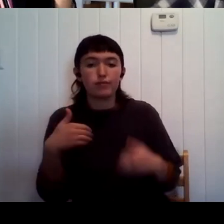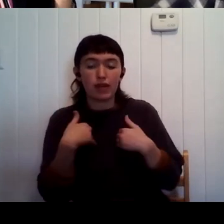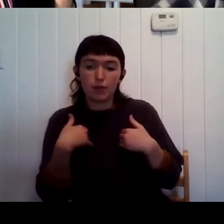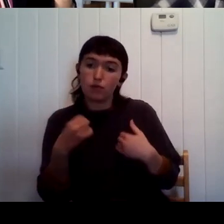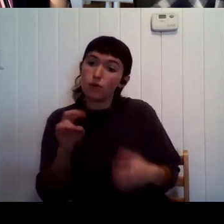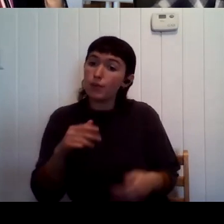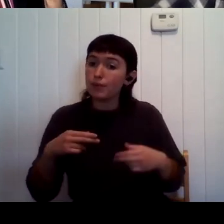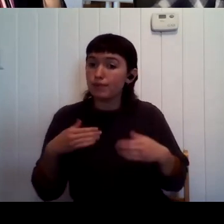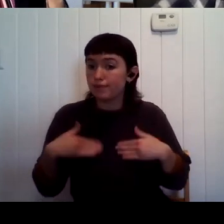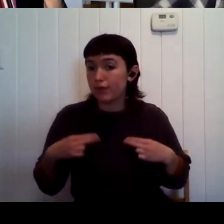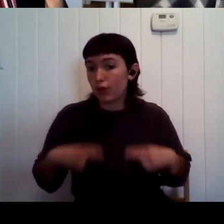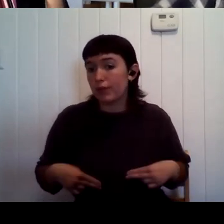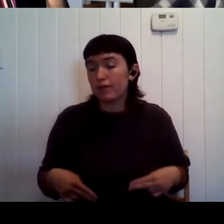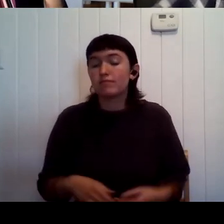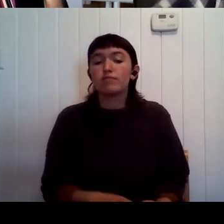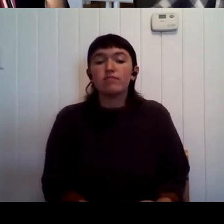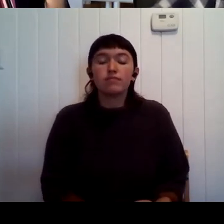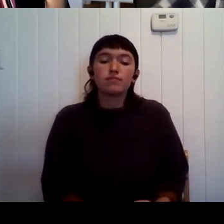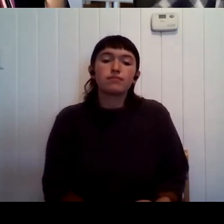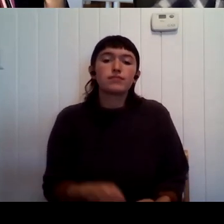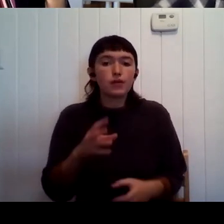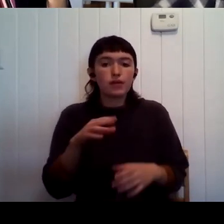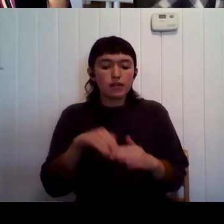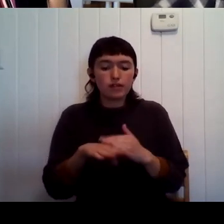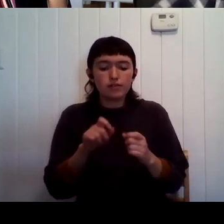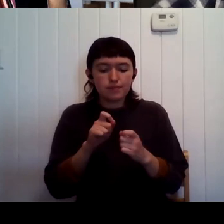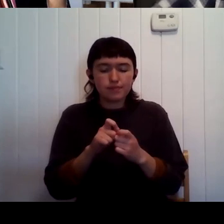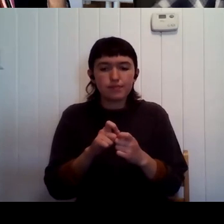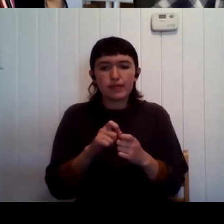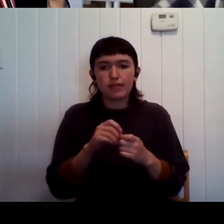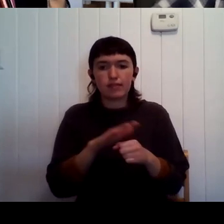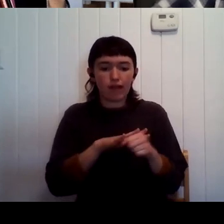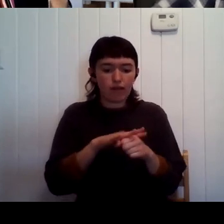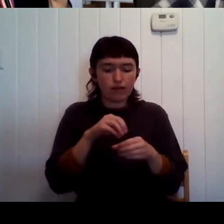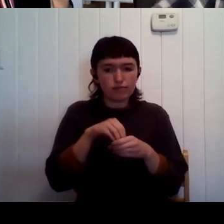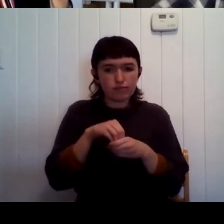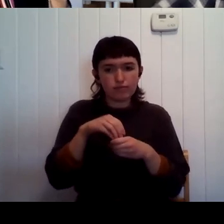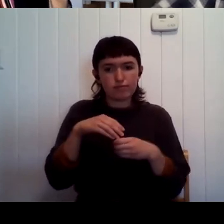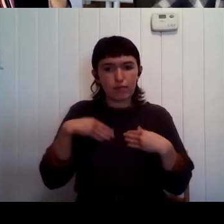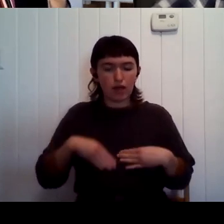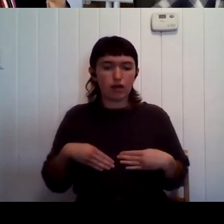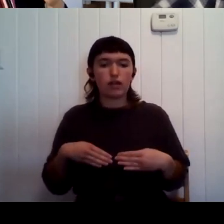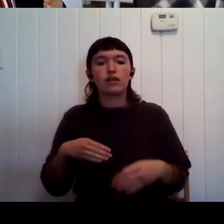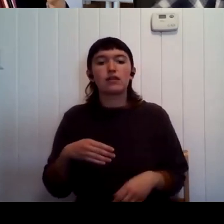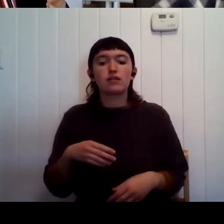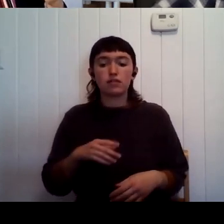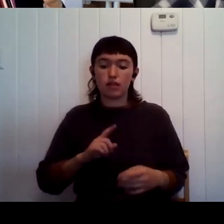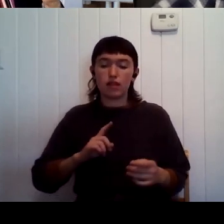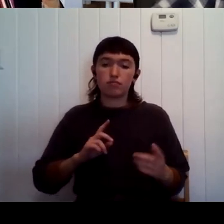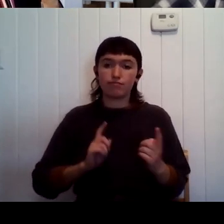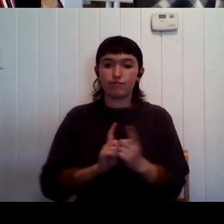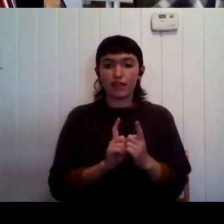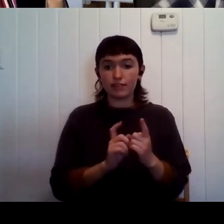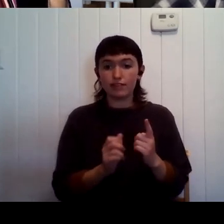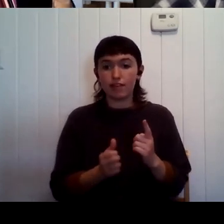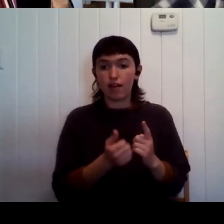right? It gets to a certain area of your body inside of cells, and then it meets, just by happenstance, another virus.